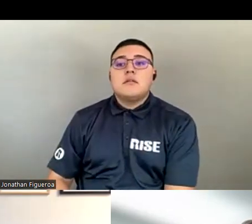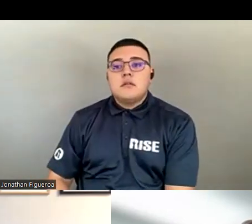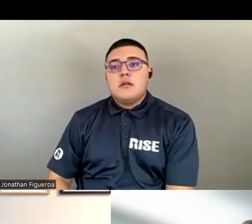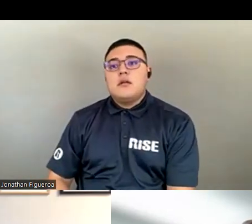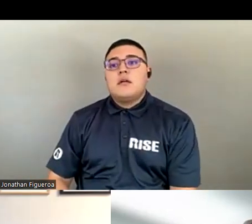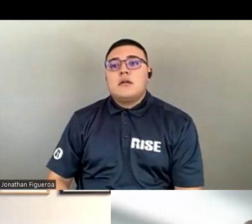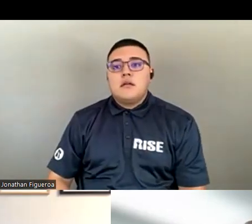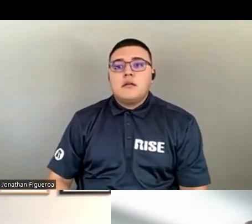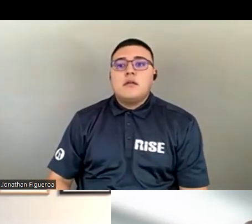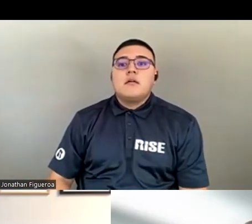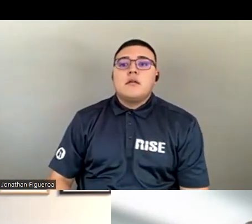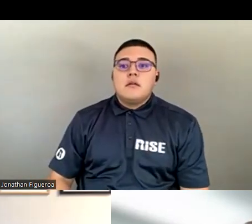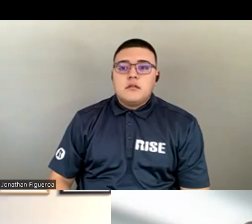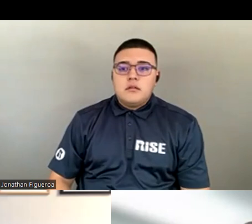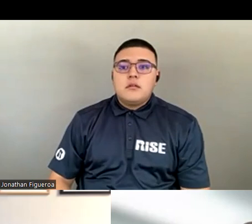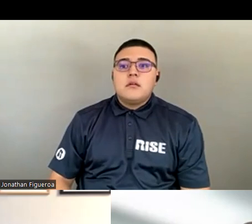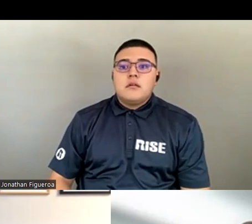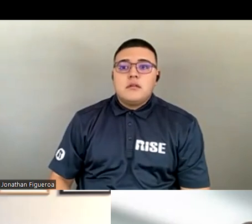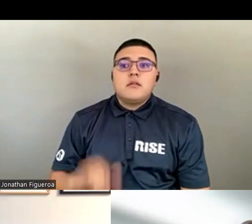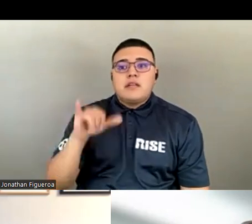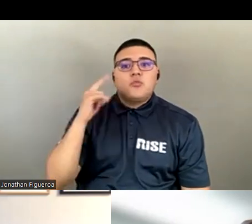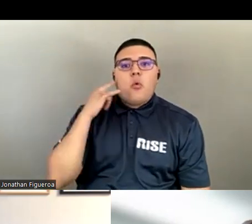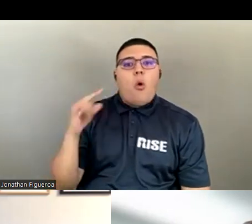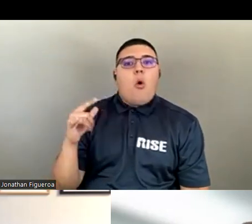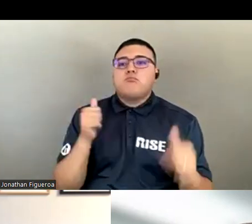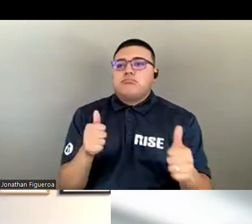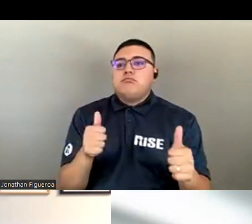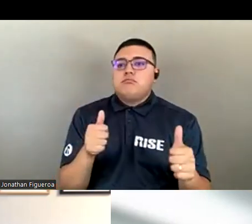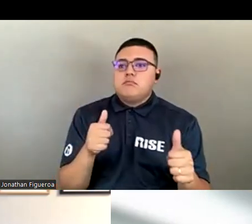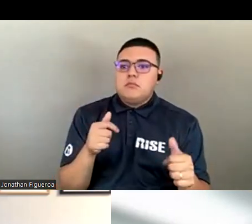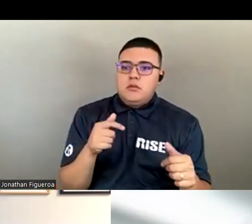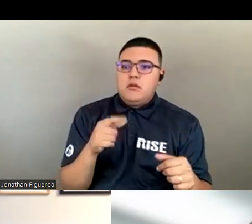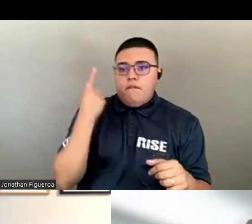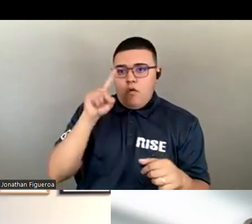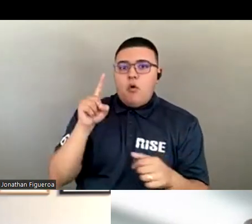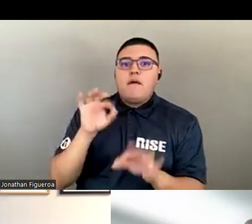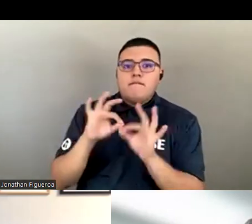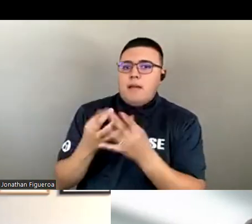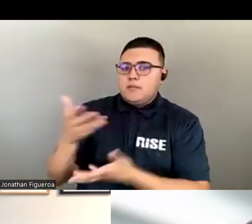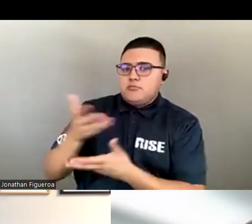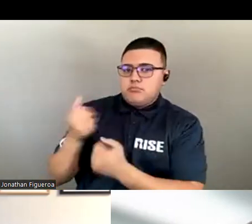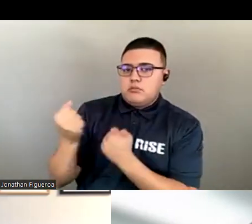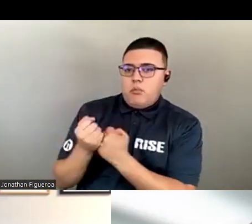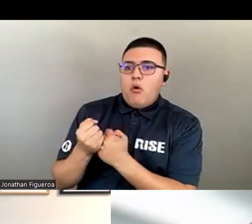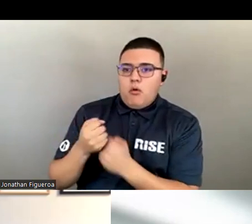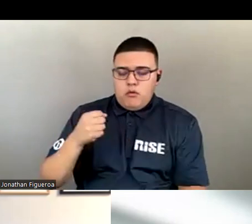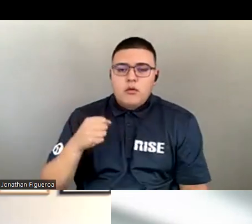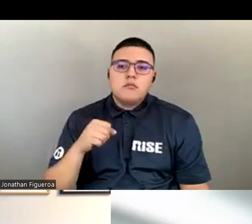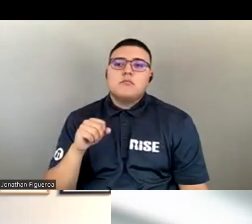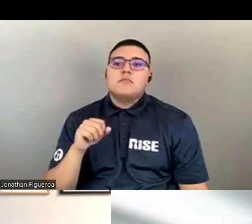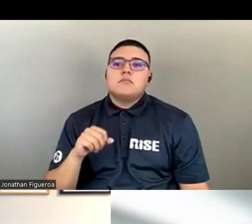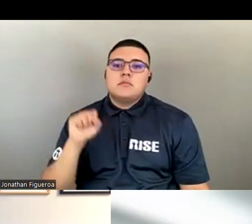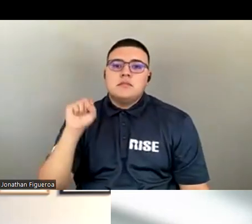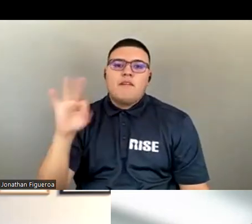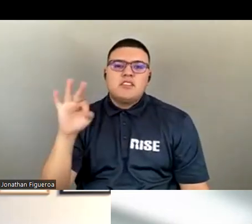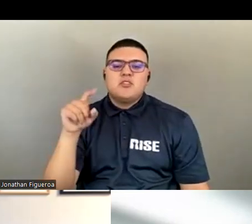of, I would say probably the gold standard when it comes to family support within the LGBTQ plus community. Rob,